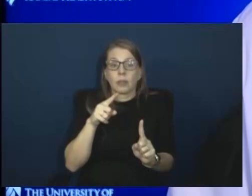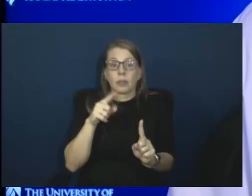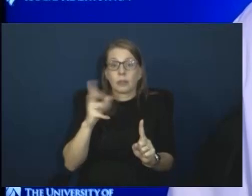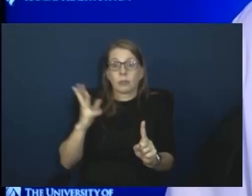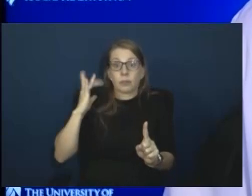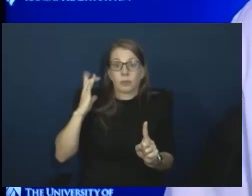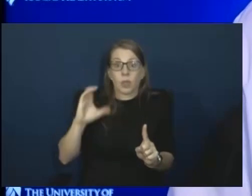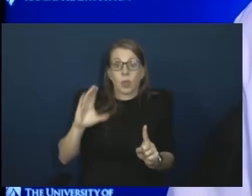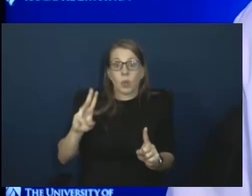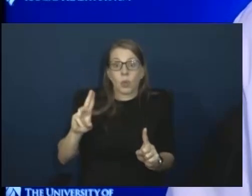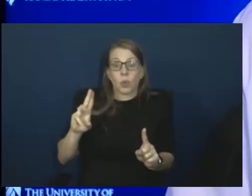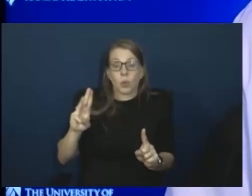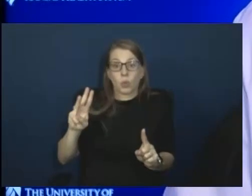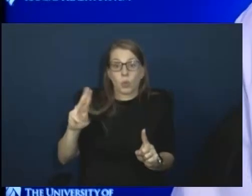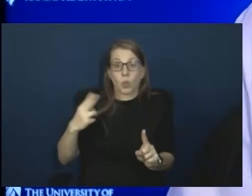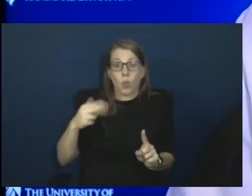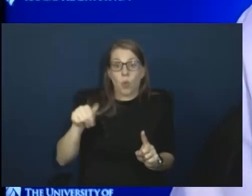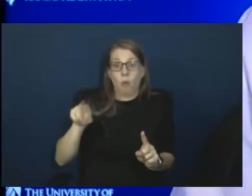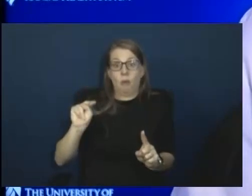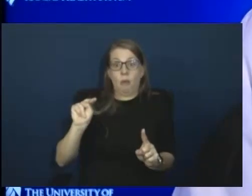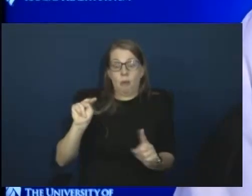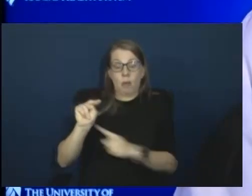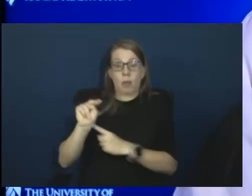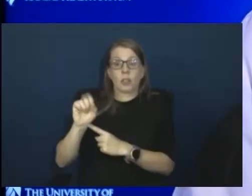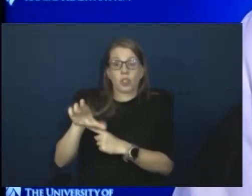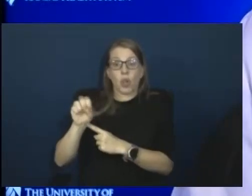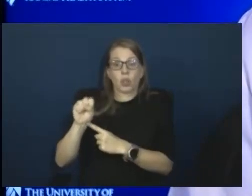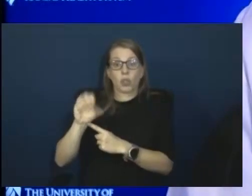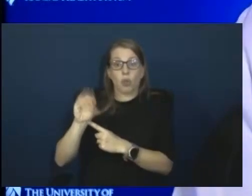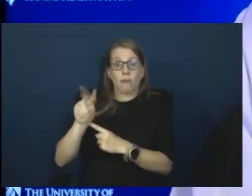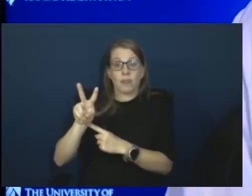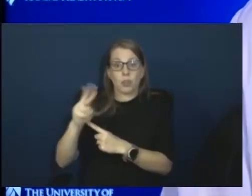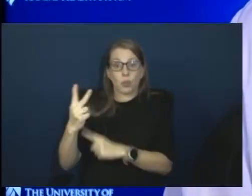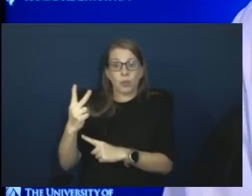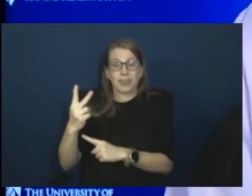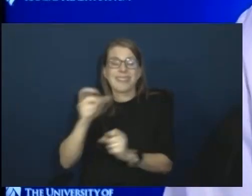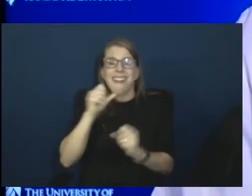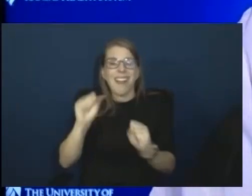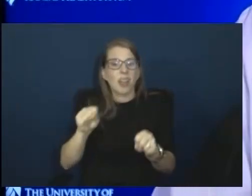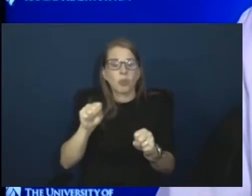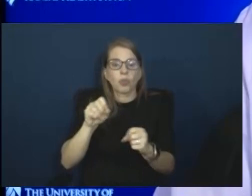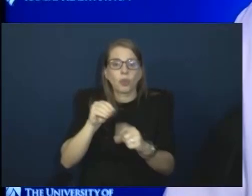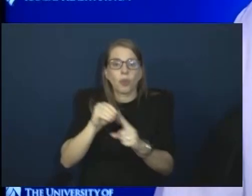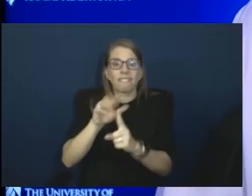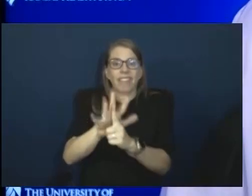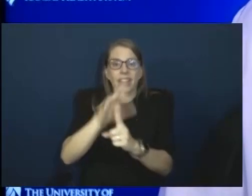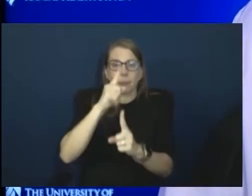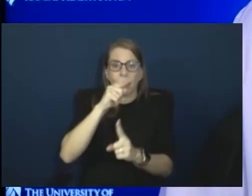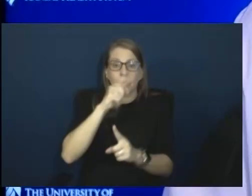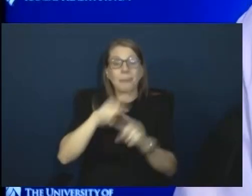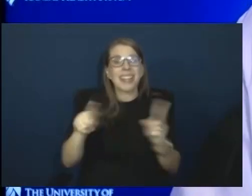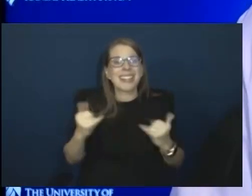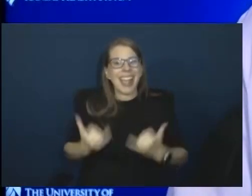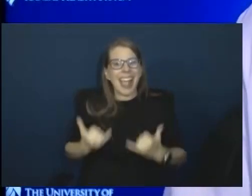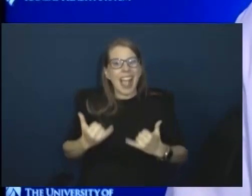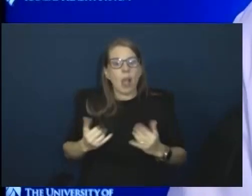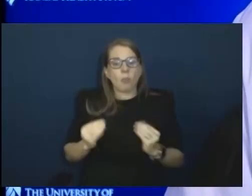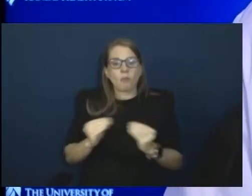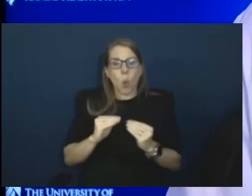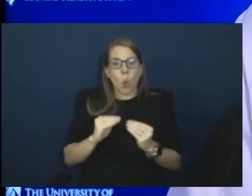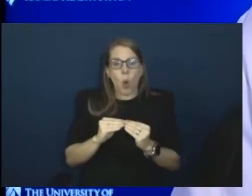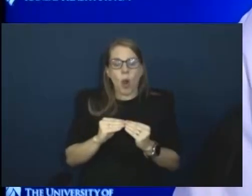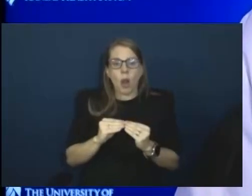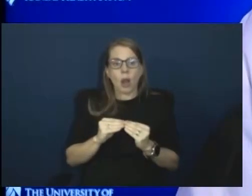strain of SARS-CoV-2 was unable to infect mice. But just as he said now, as you have more passages, either in the